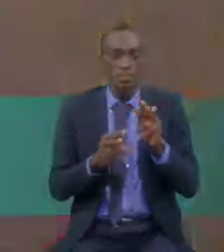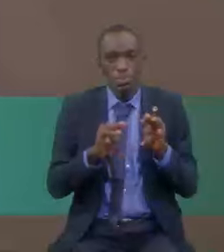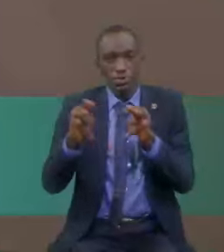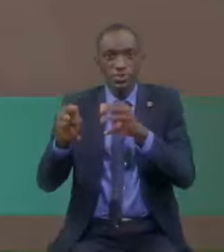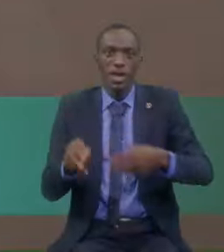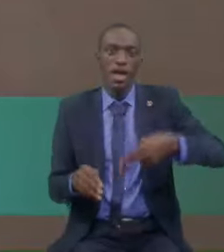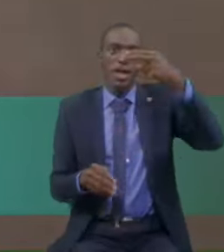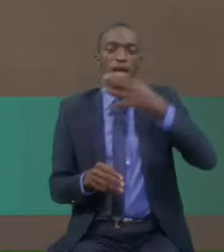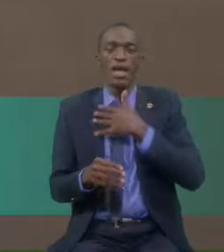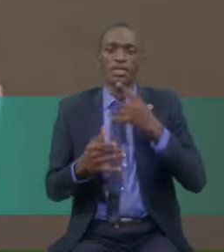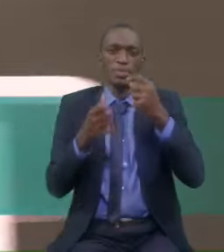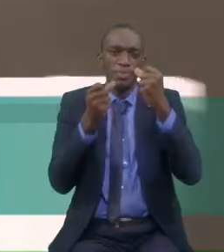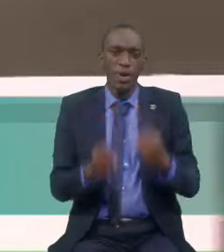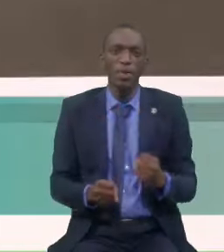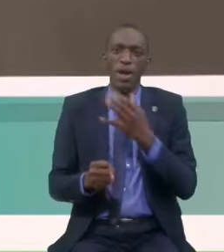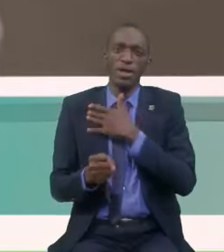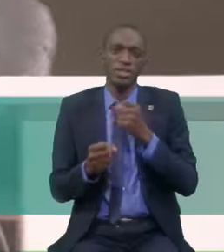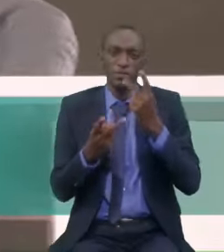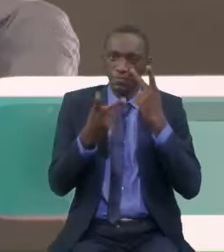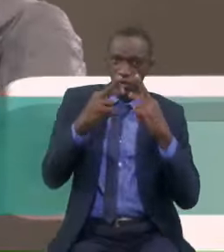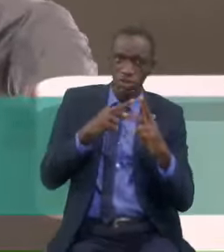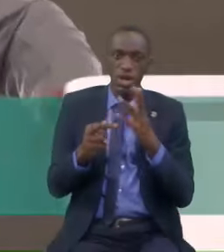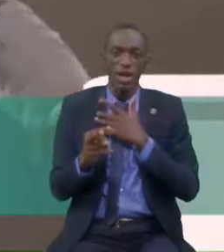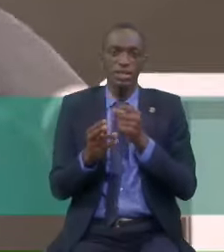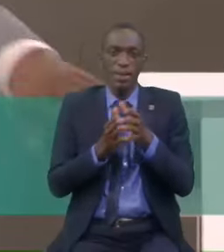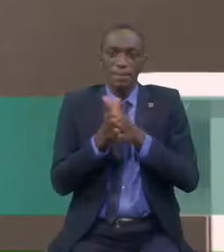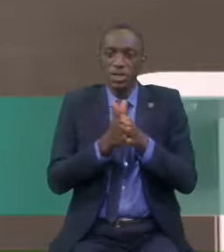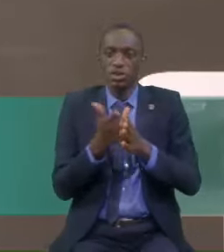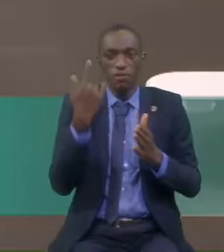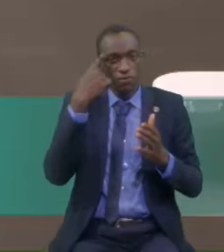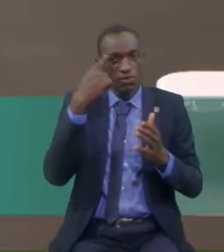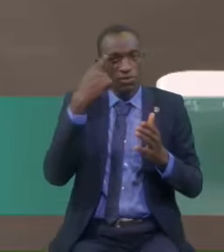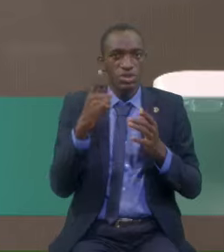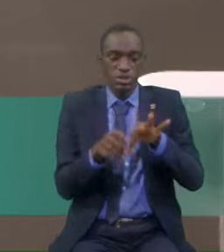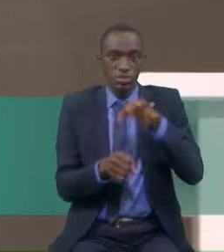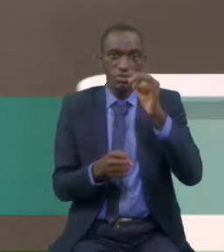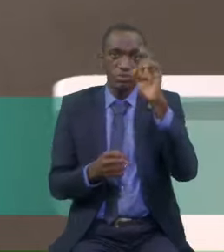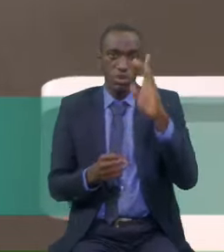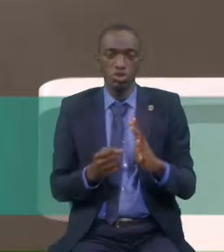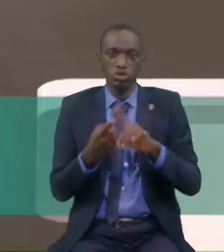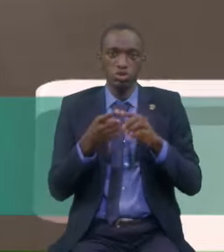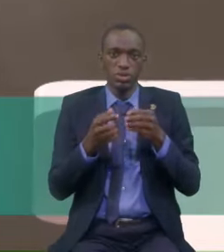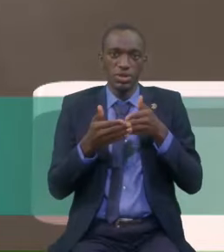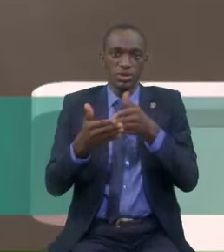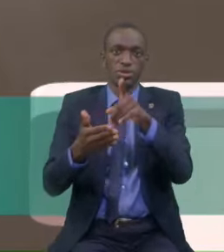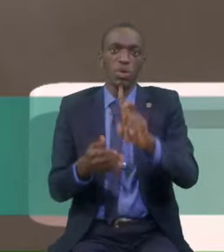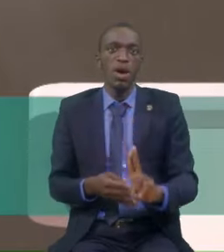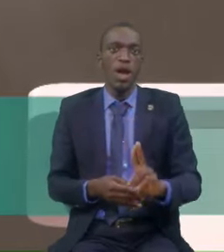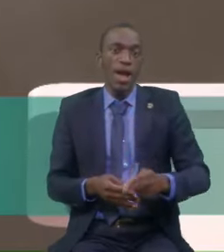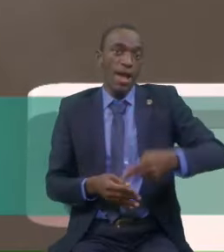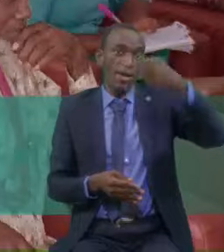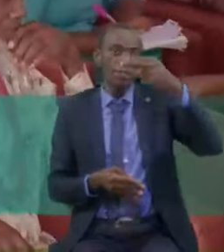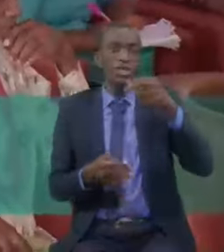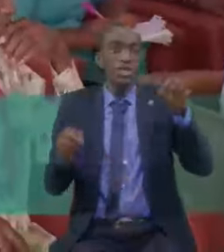the passion for the Spirit of God to lead you higher, even as you grow older, it